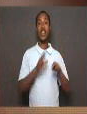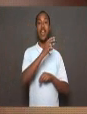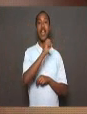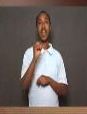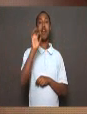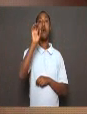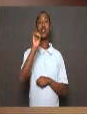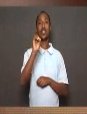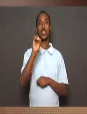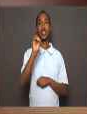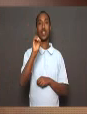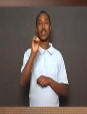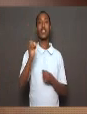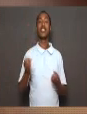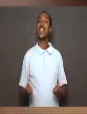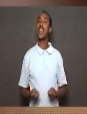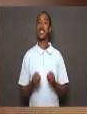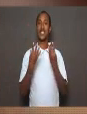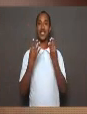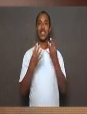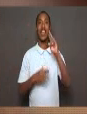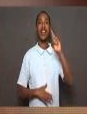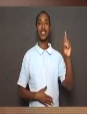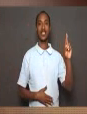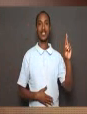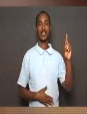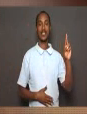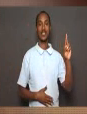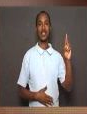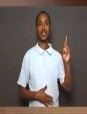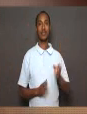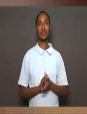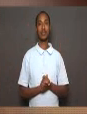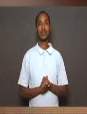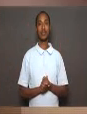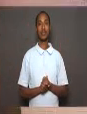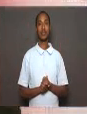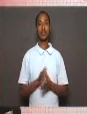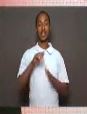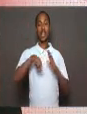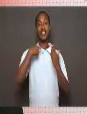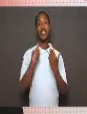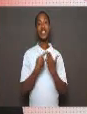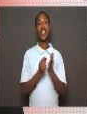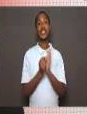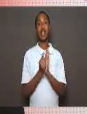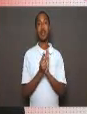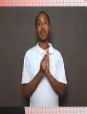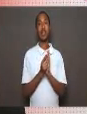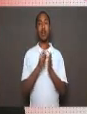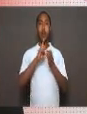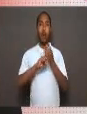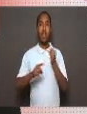reactant and oxygen would be the excess reactant. In this